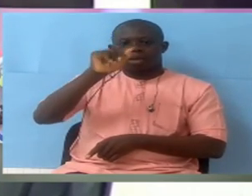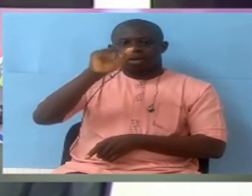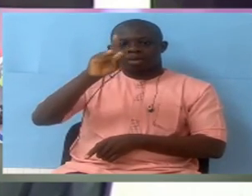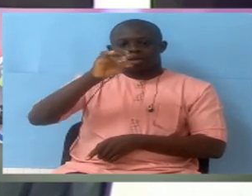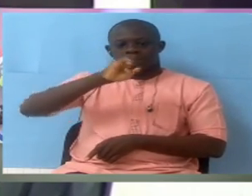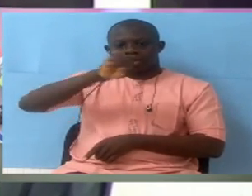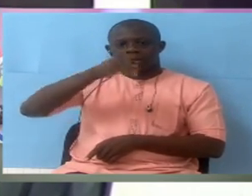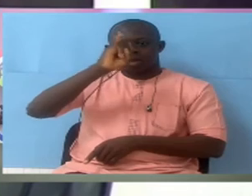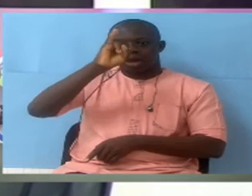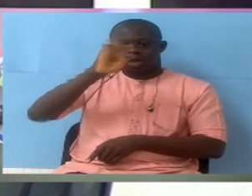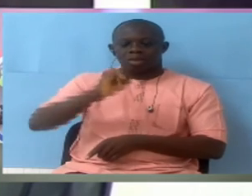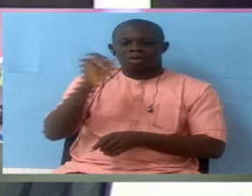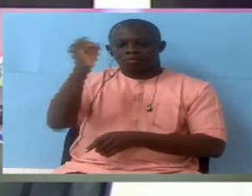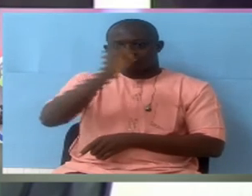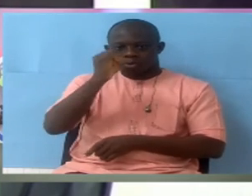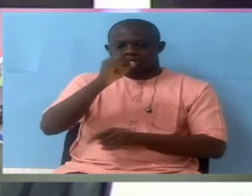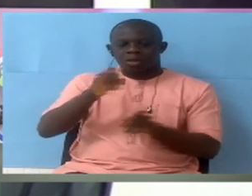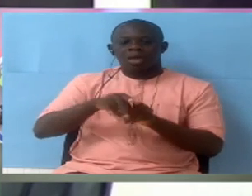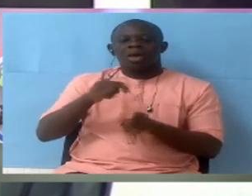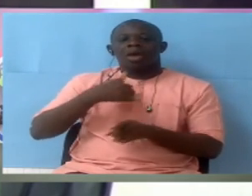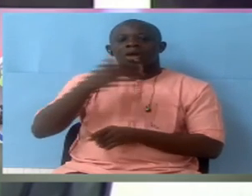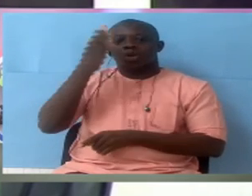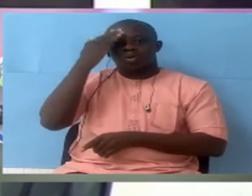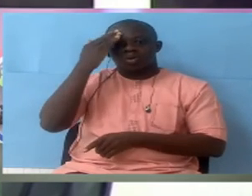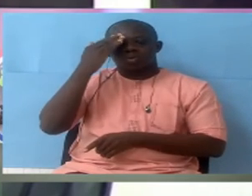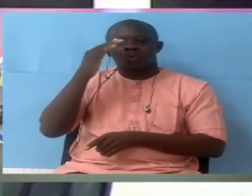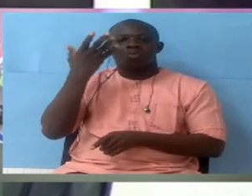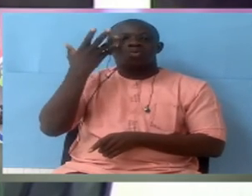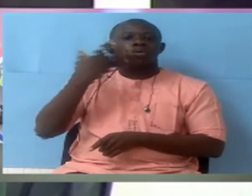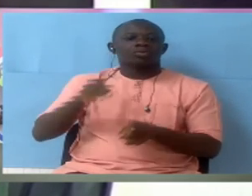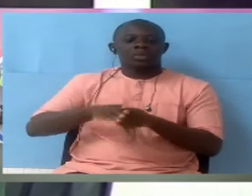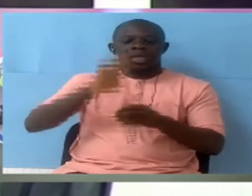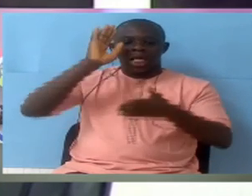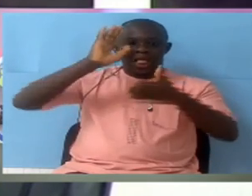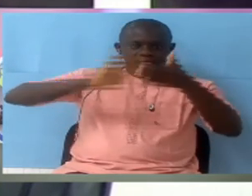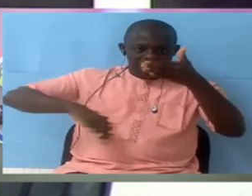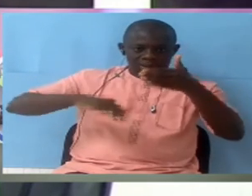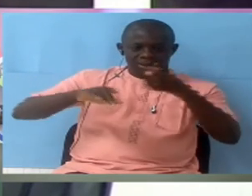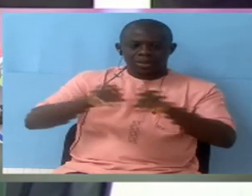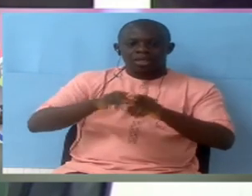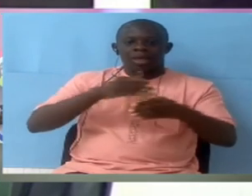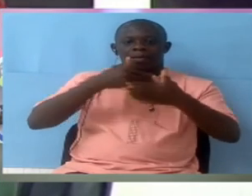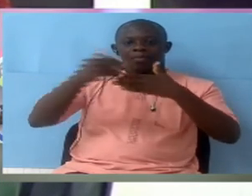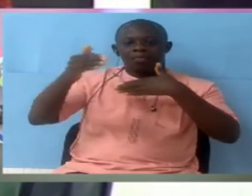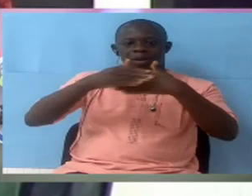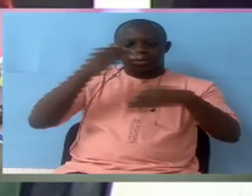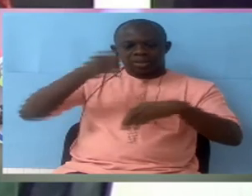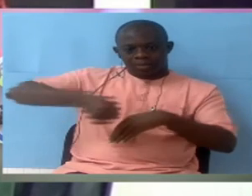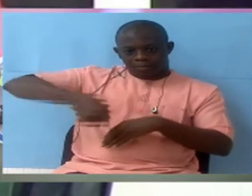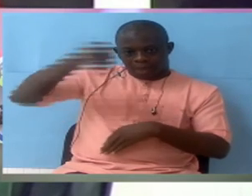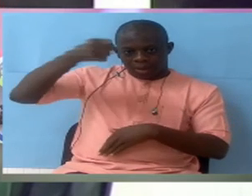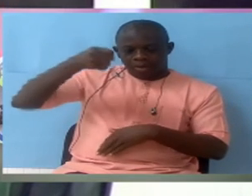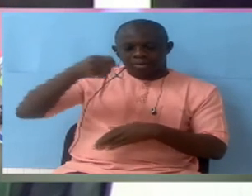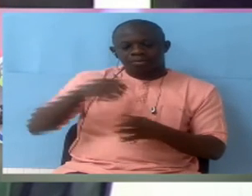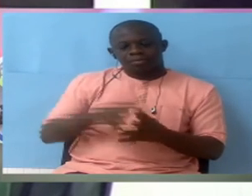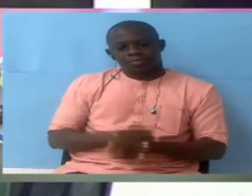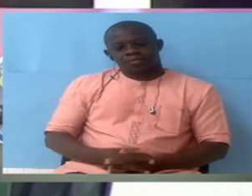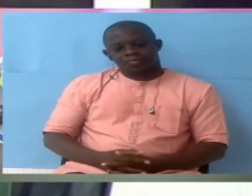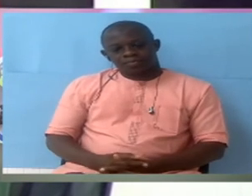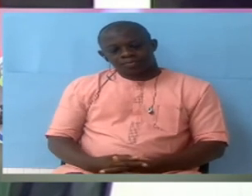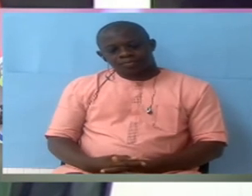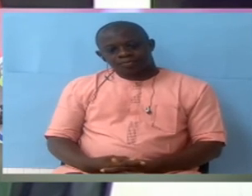Because Nick, I knew it when it was the last plastic bag. Man ko xam ci jamono ji nga xamé né mbus bu mu